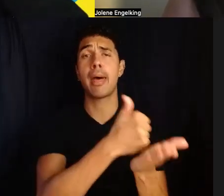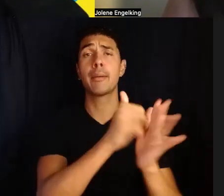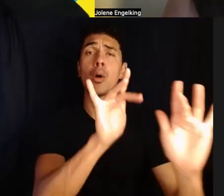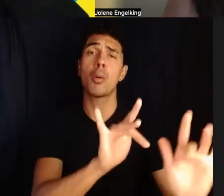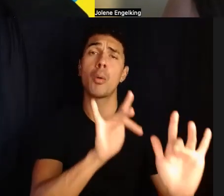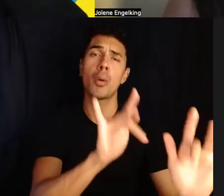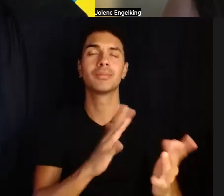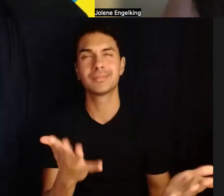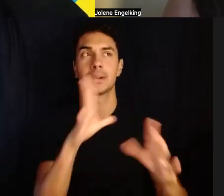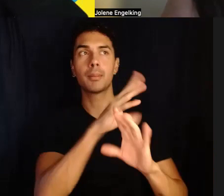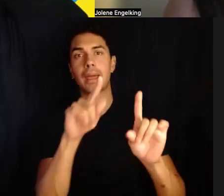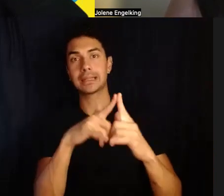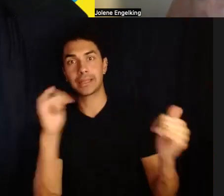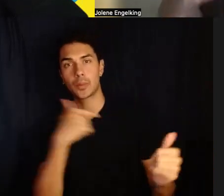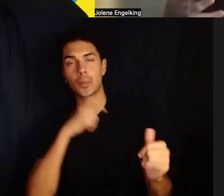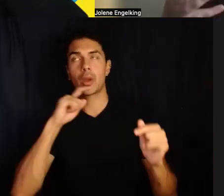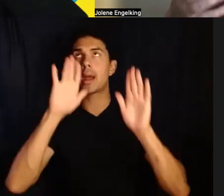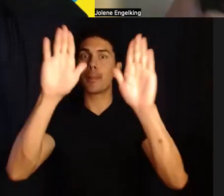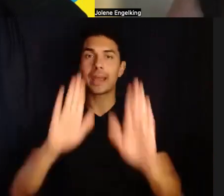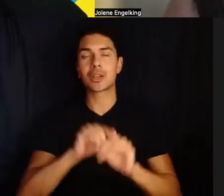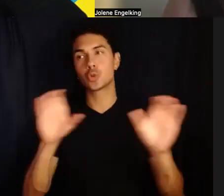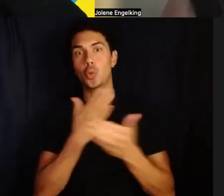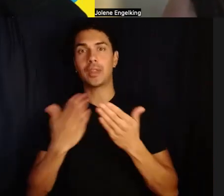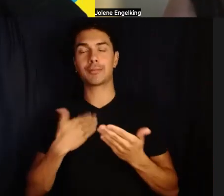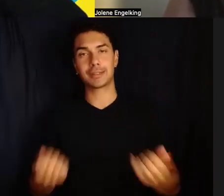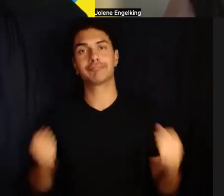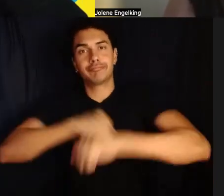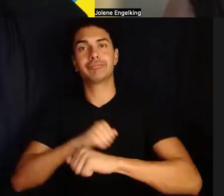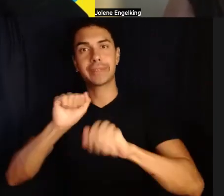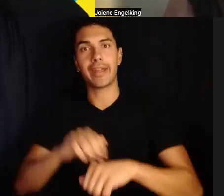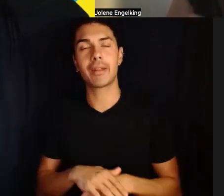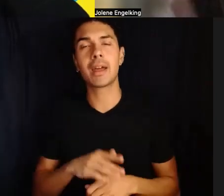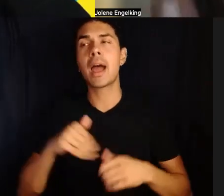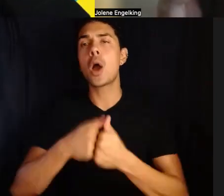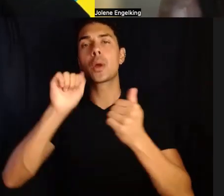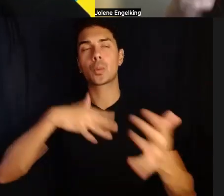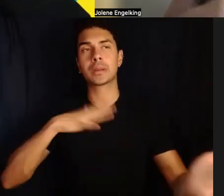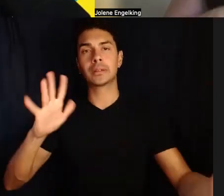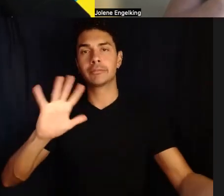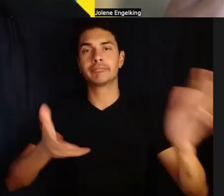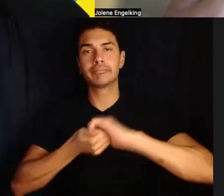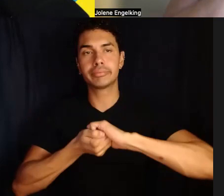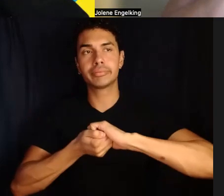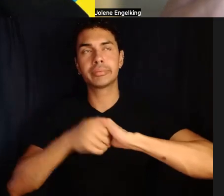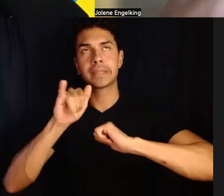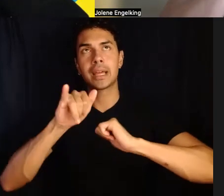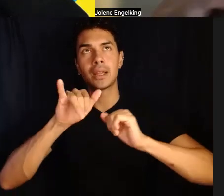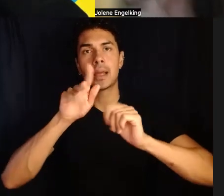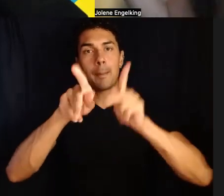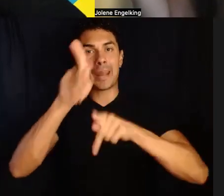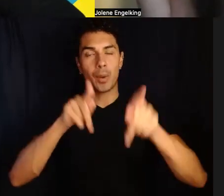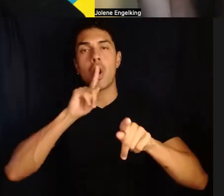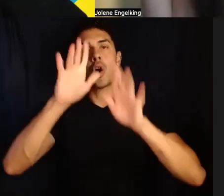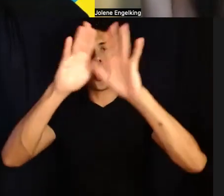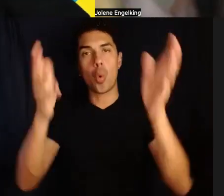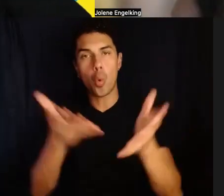yes, and we are amazing and can do things too, right? And so how are we kind of coupling that wholeness of people? And so at the end of